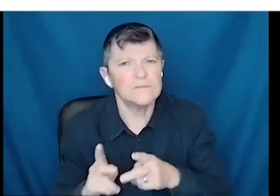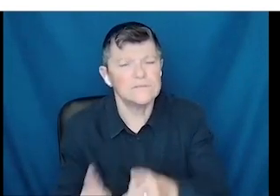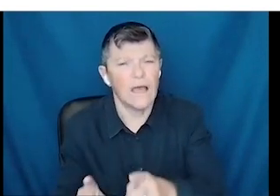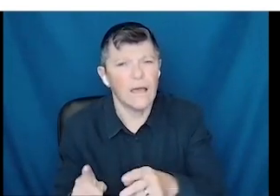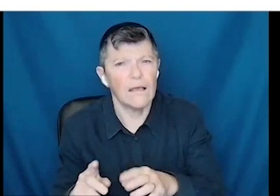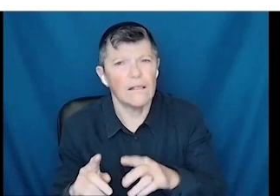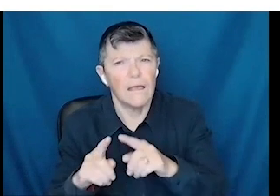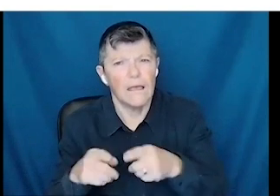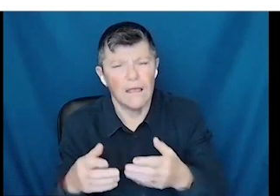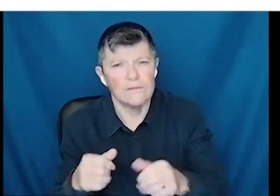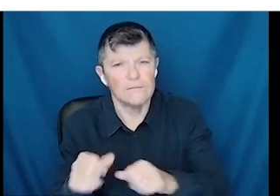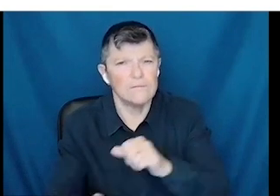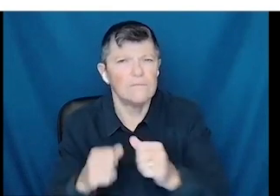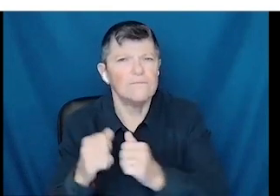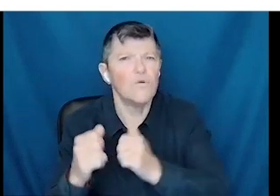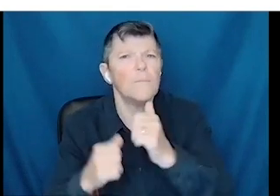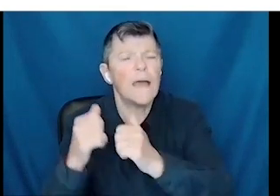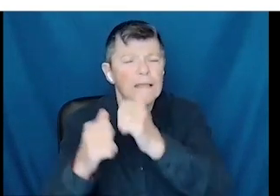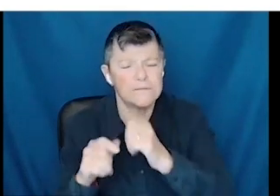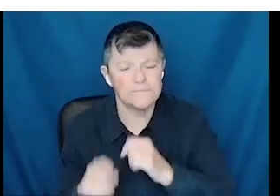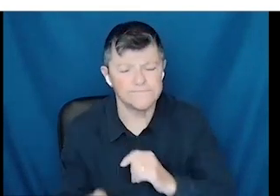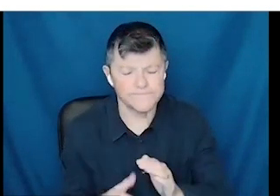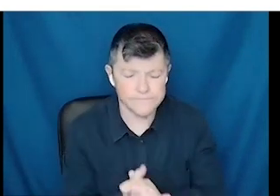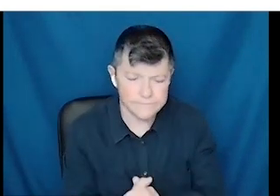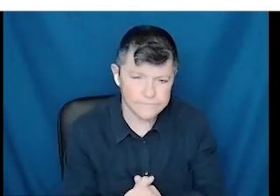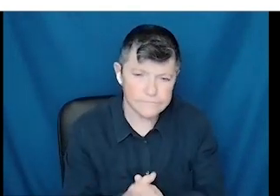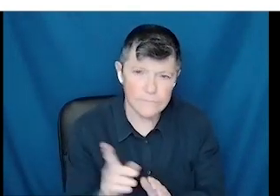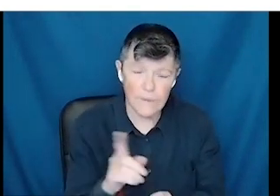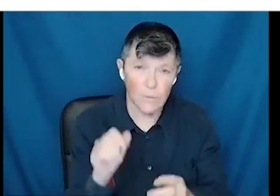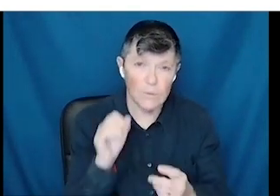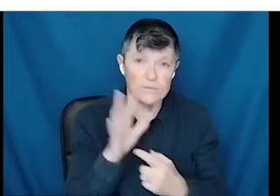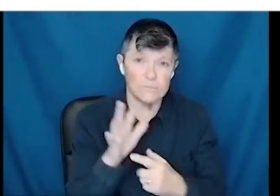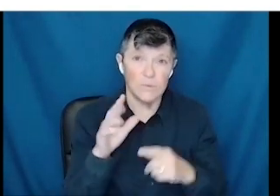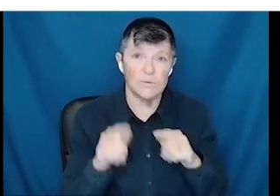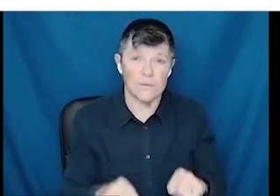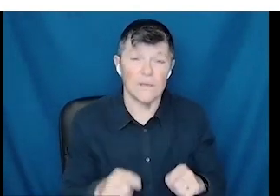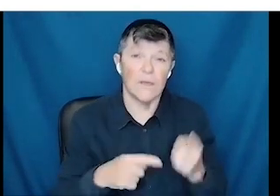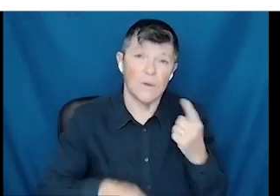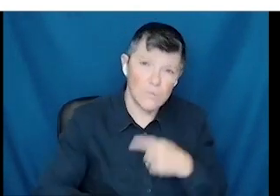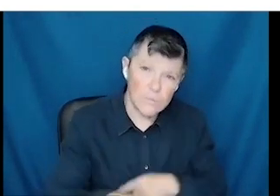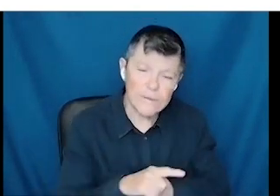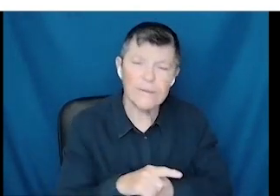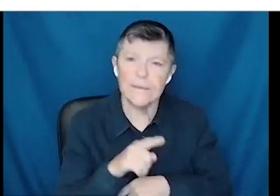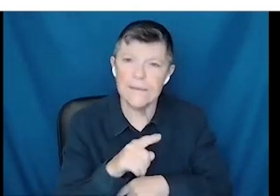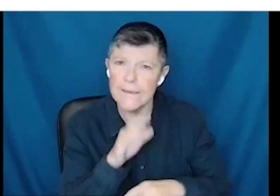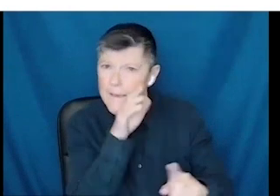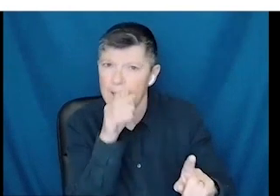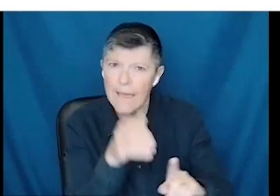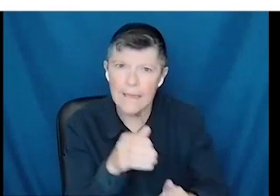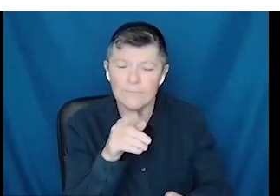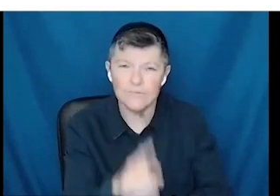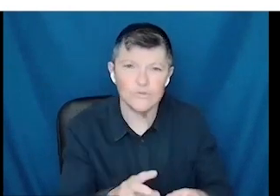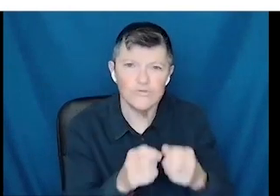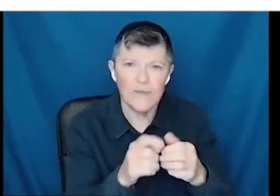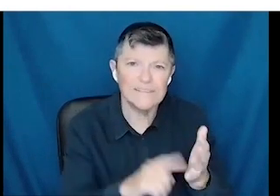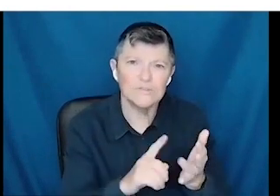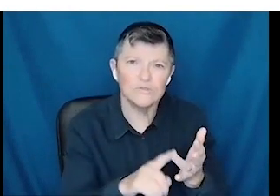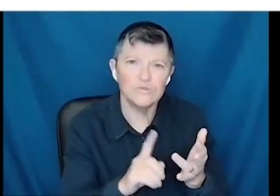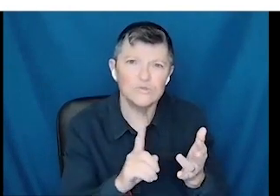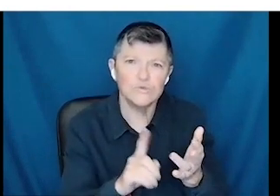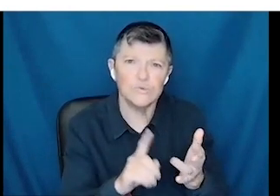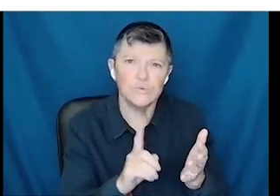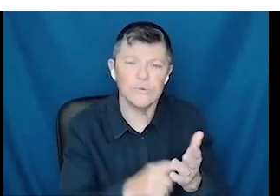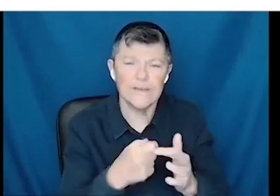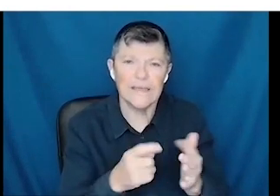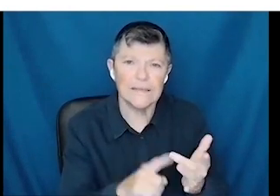what is important here is that we are purposefully building this toolkit in public. So what you're seeing today is